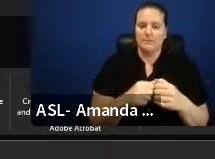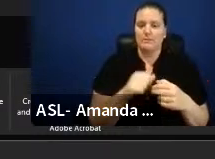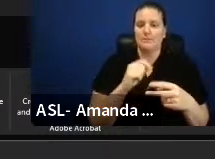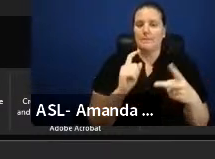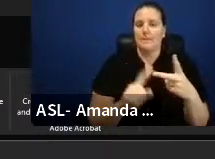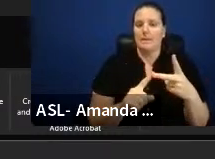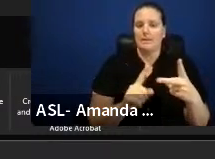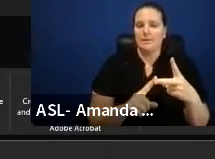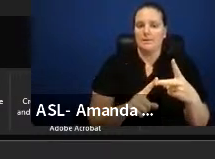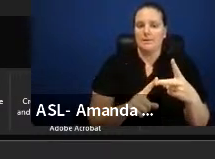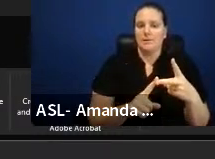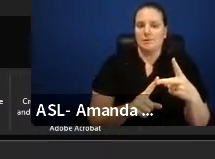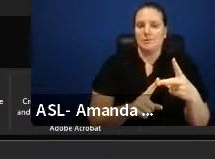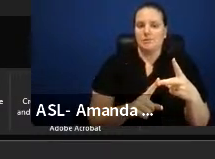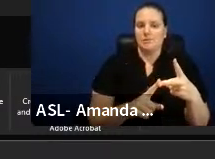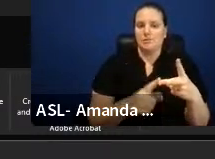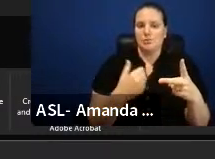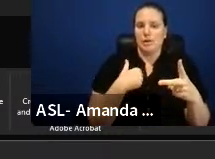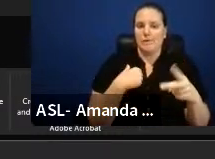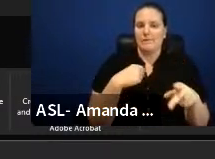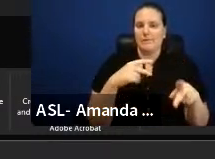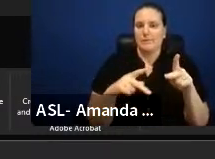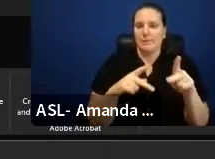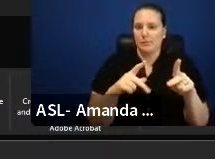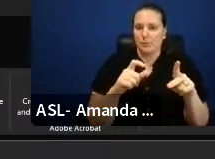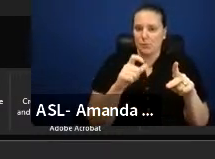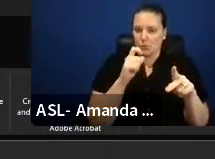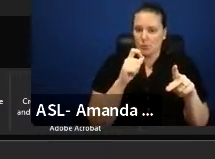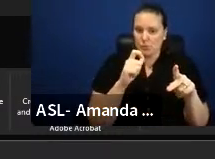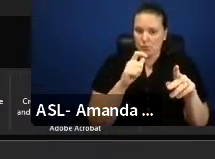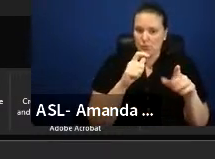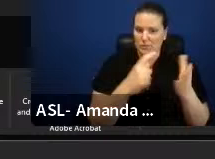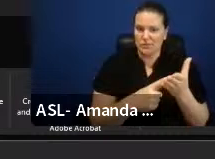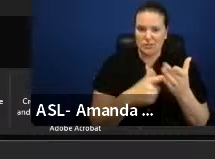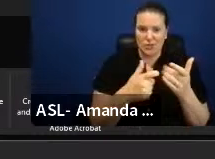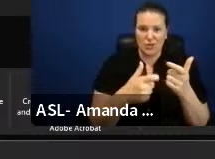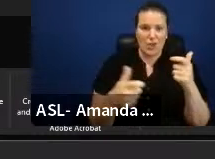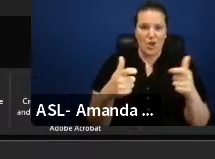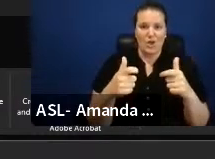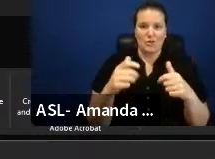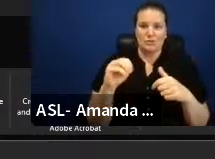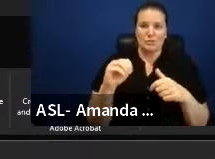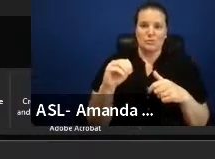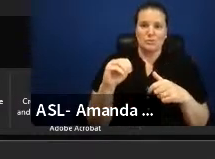secondly, you know, there's also the folks who are going over on pretty large mobility scooters.